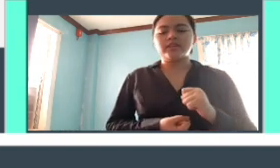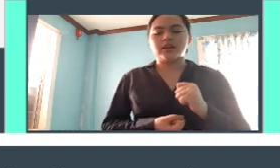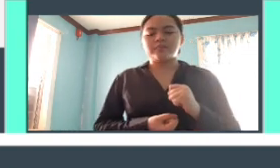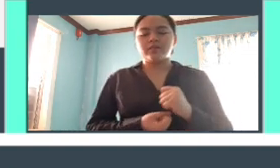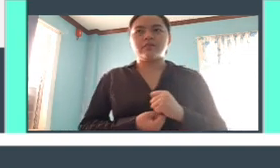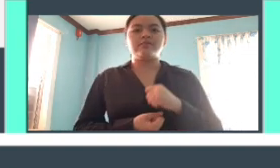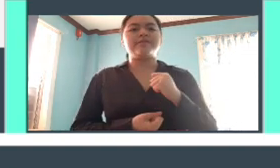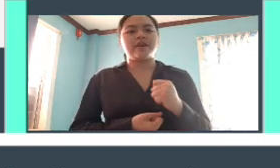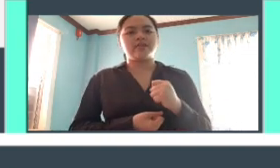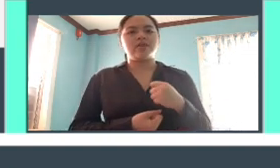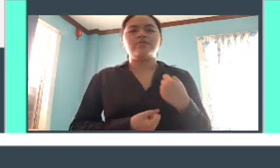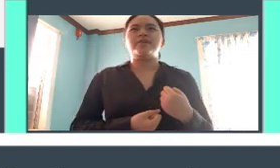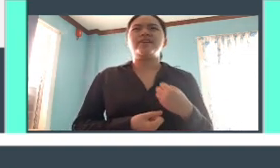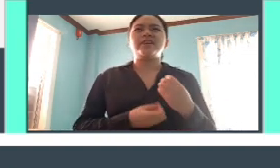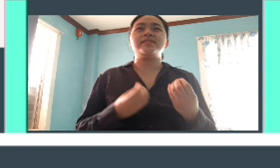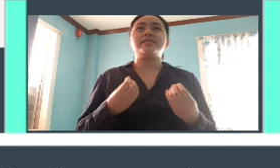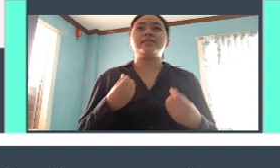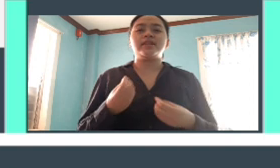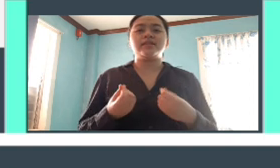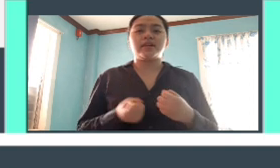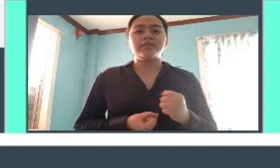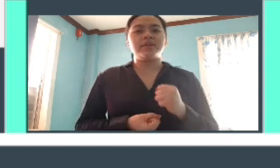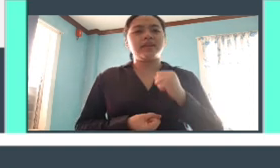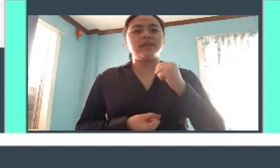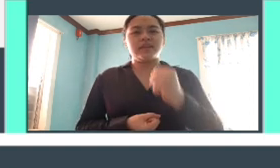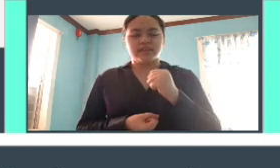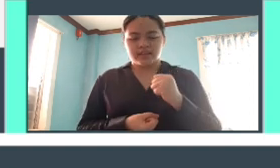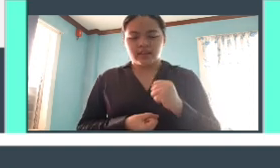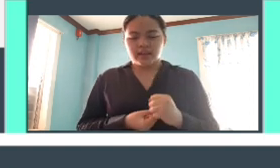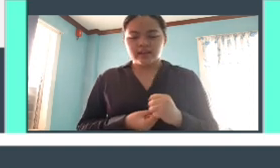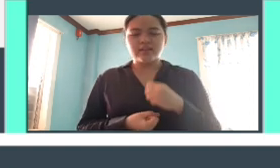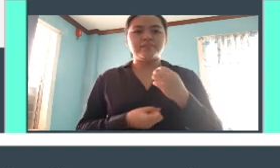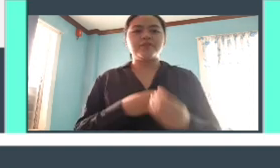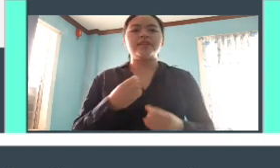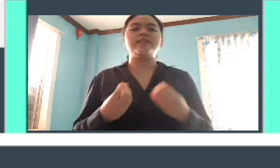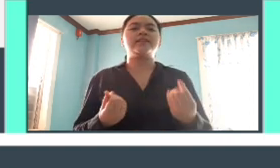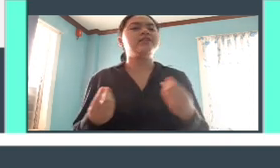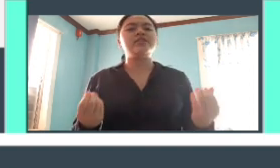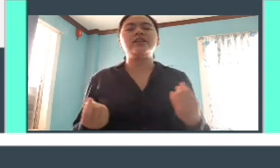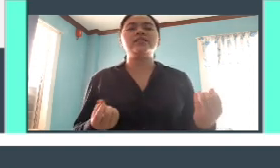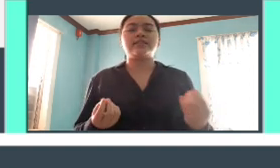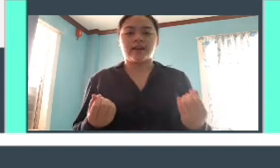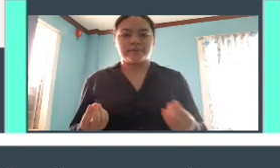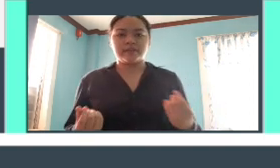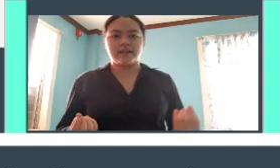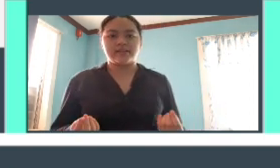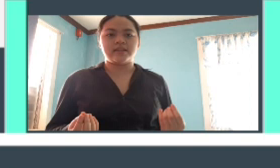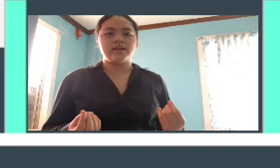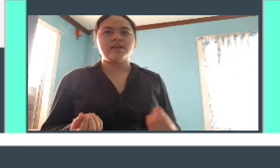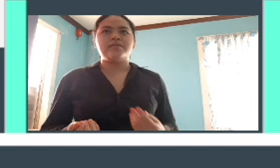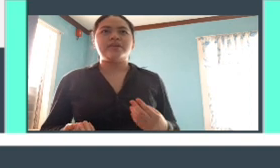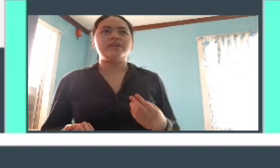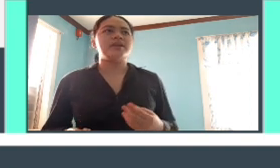is a type of crust where its seeds can be eaten, and it's for the starchy